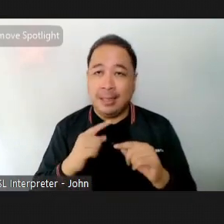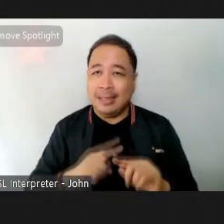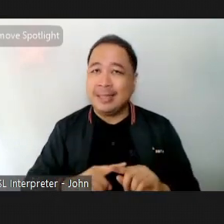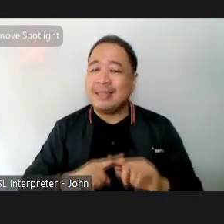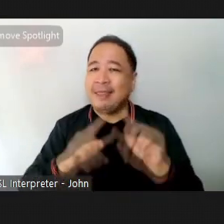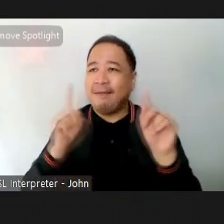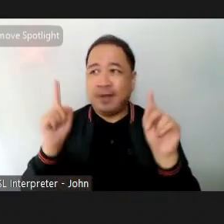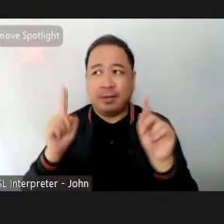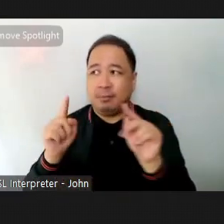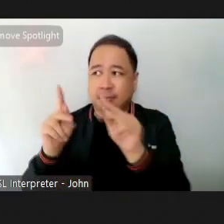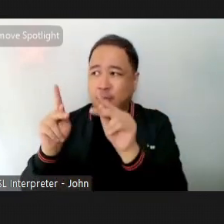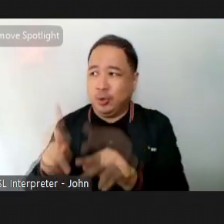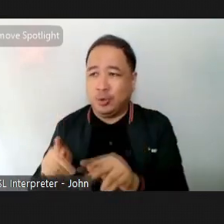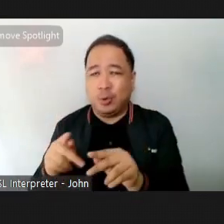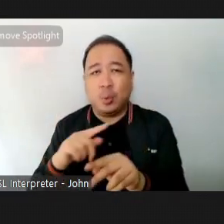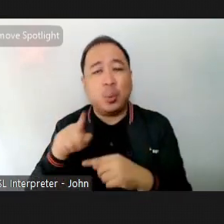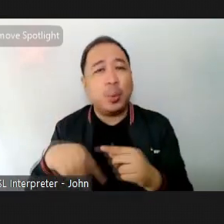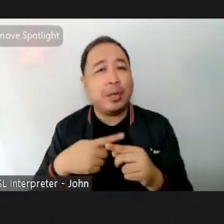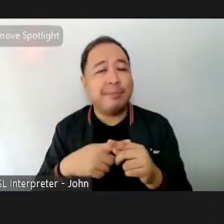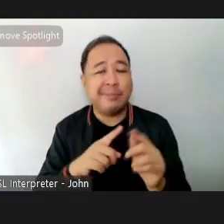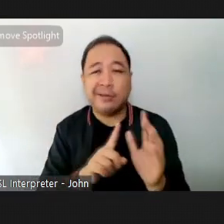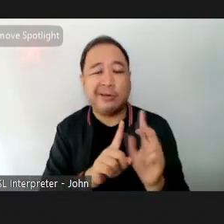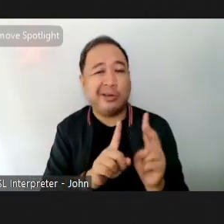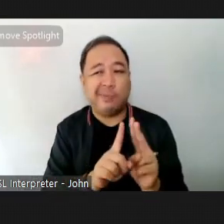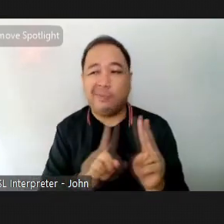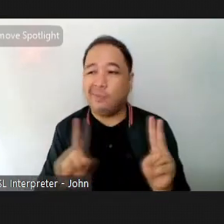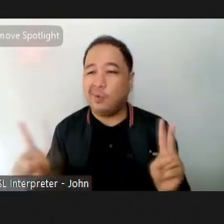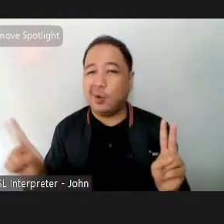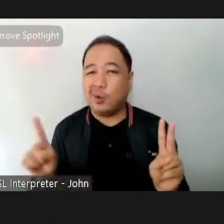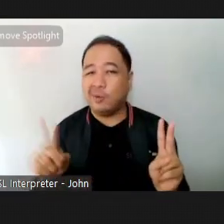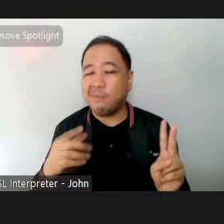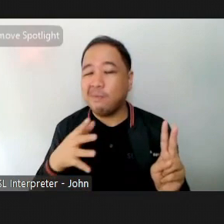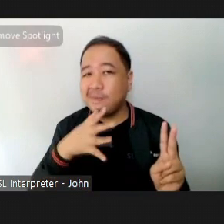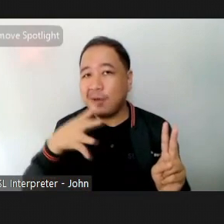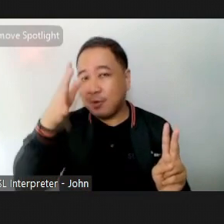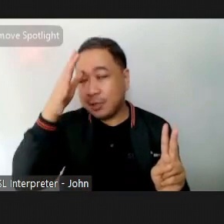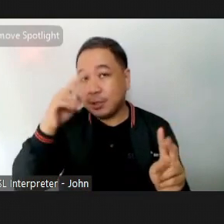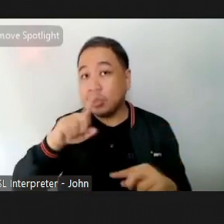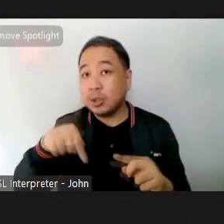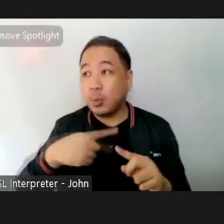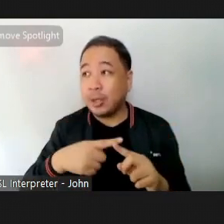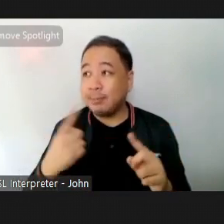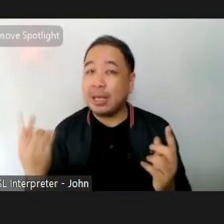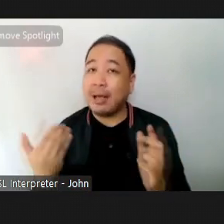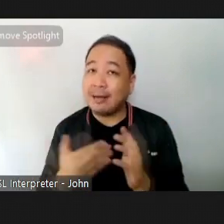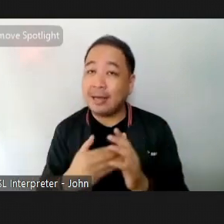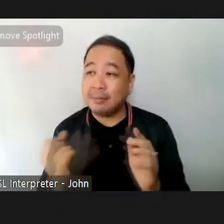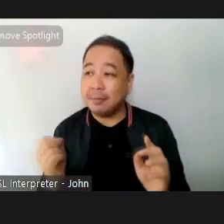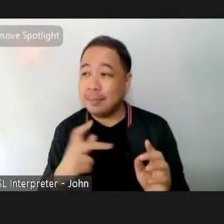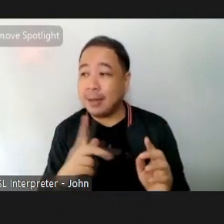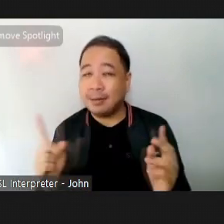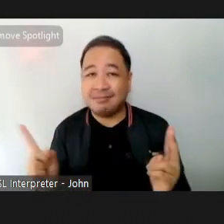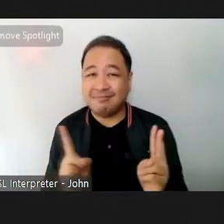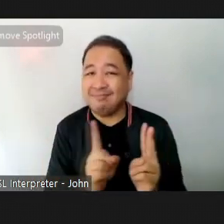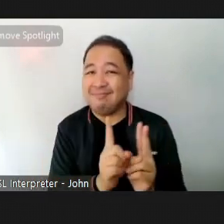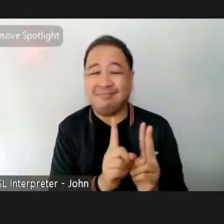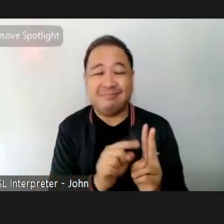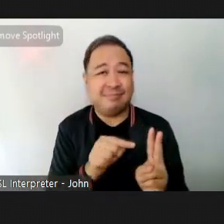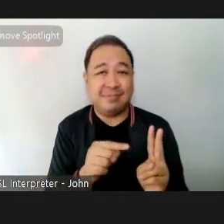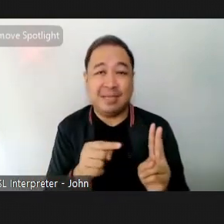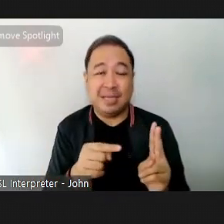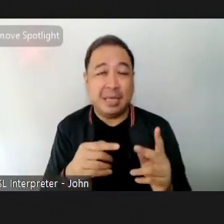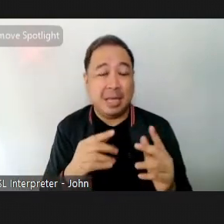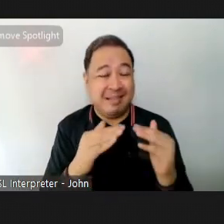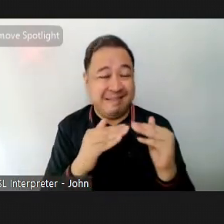my parents. So when I came back to live with them and to study for college, I didn't like it. I feel